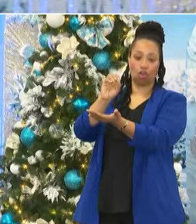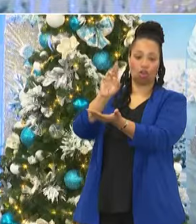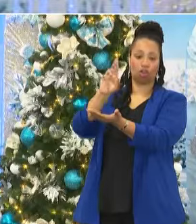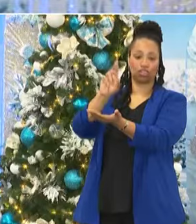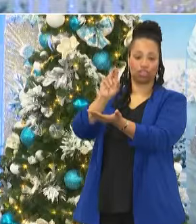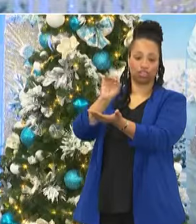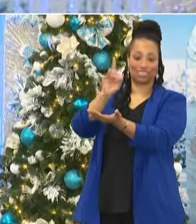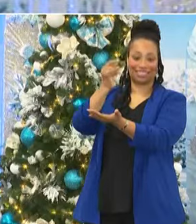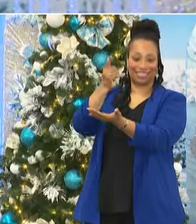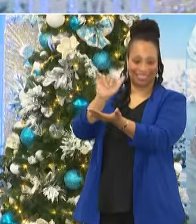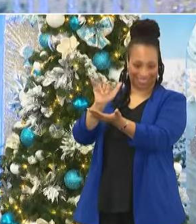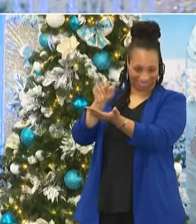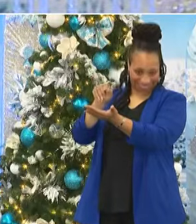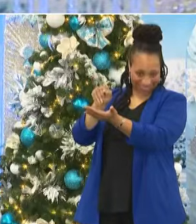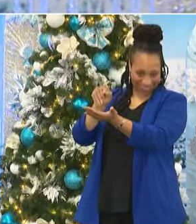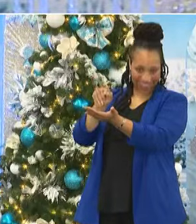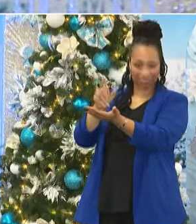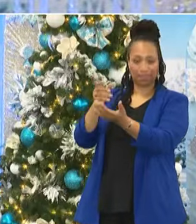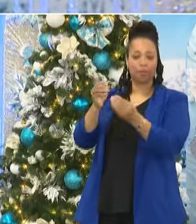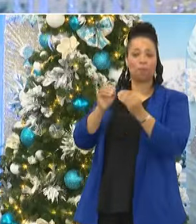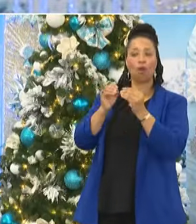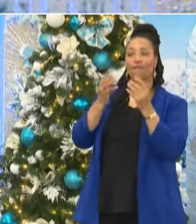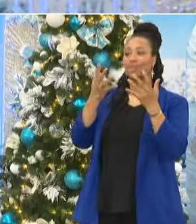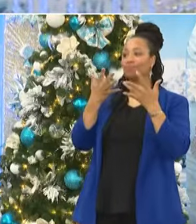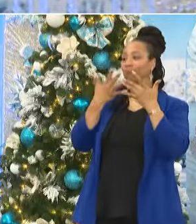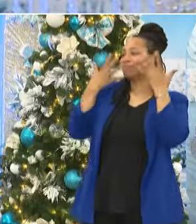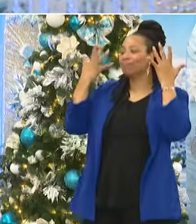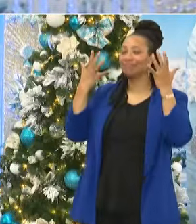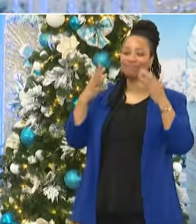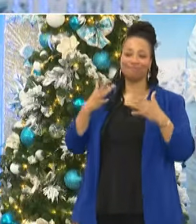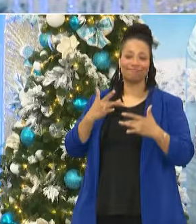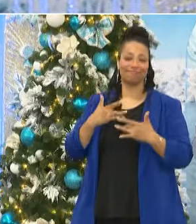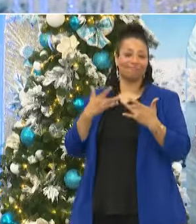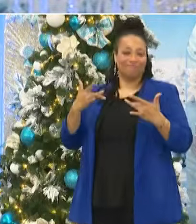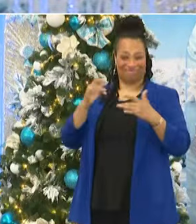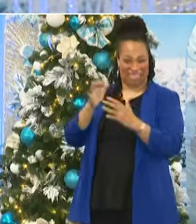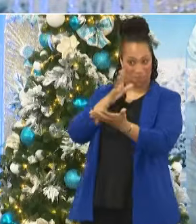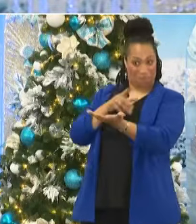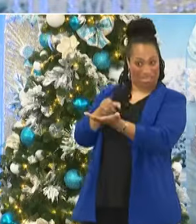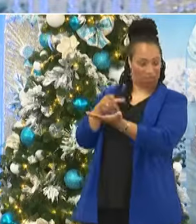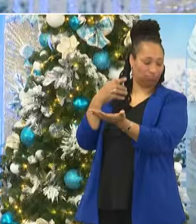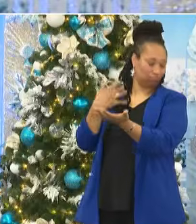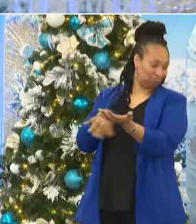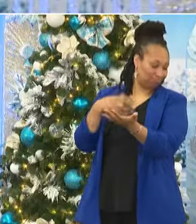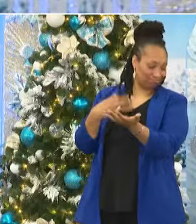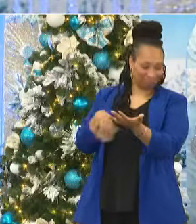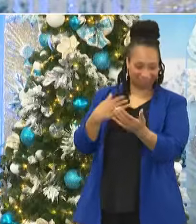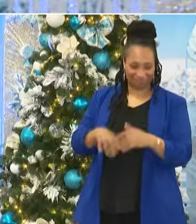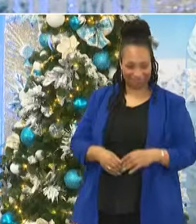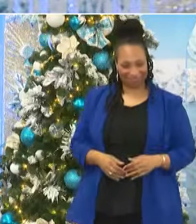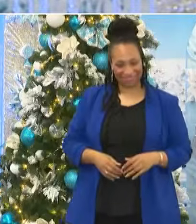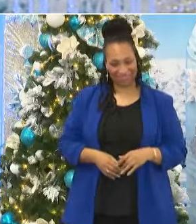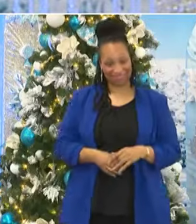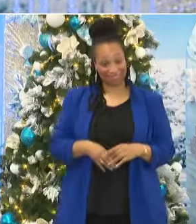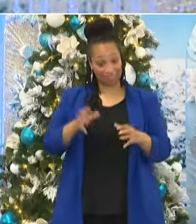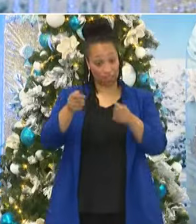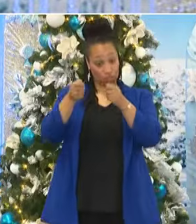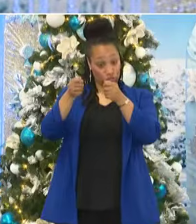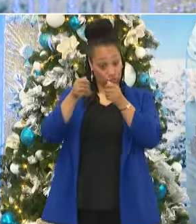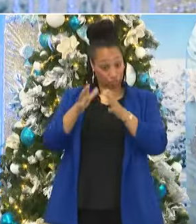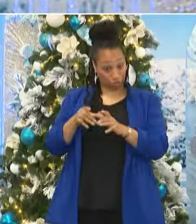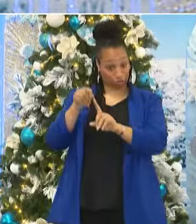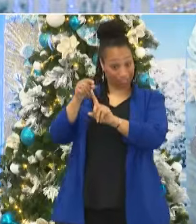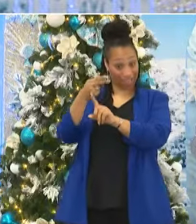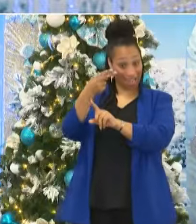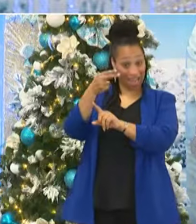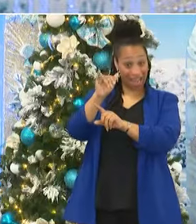America pageant. So Director Sharon Hines and her entire team at the Department